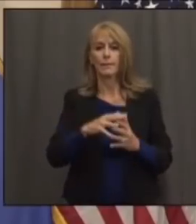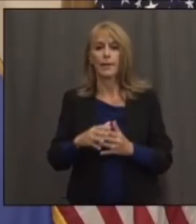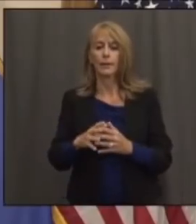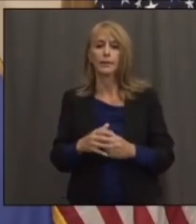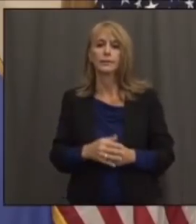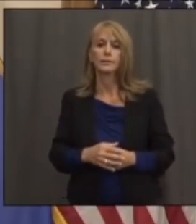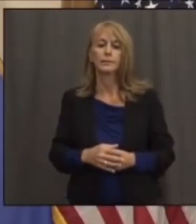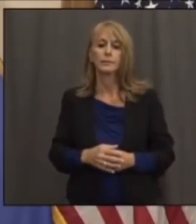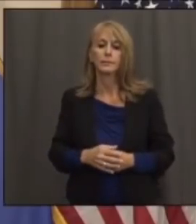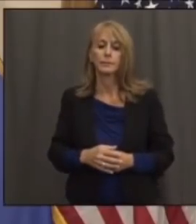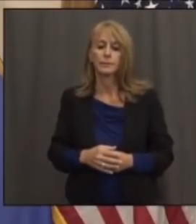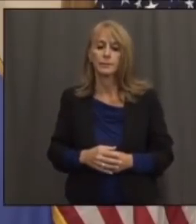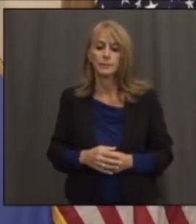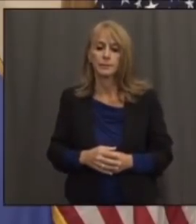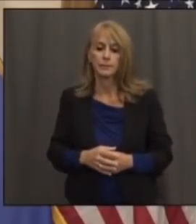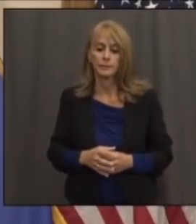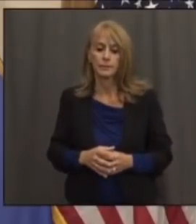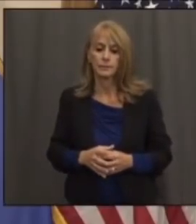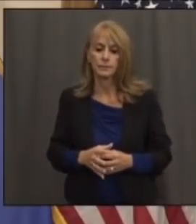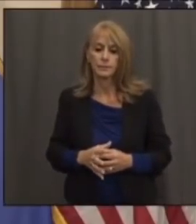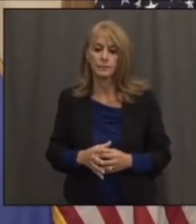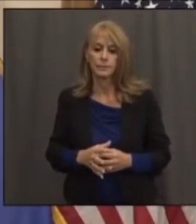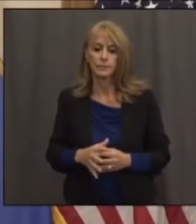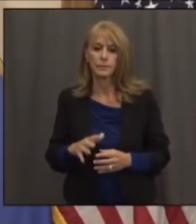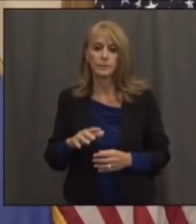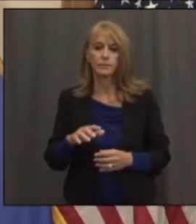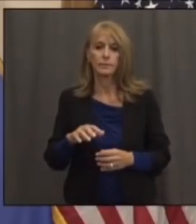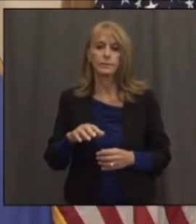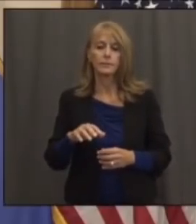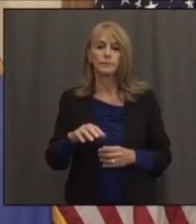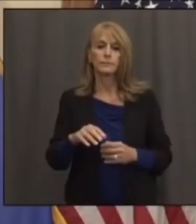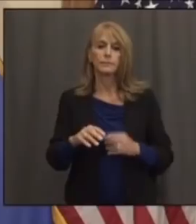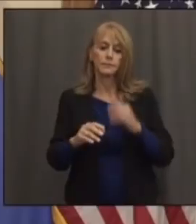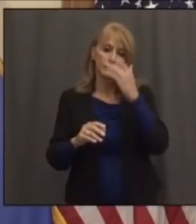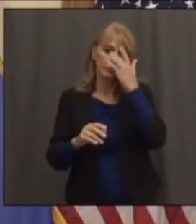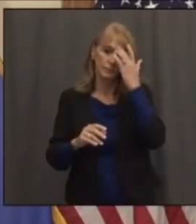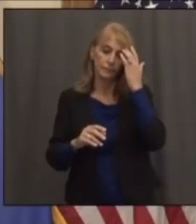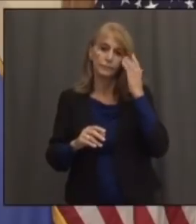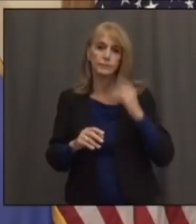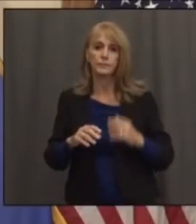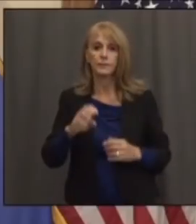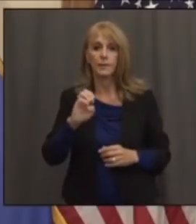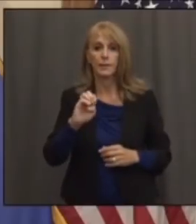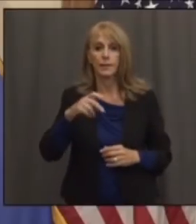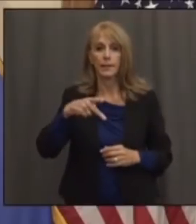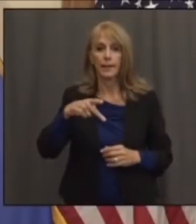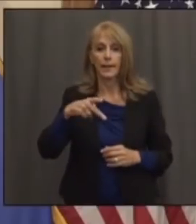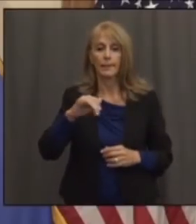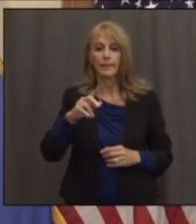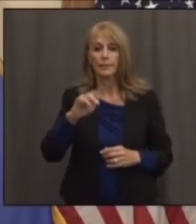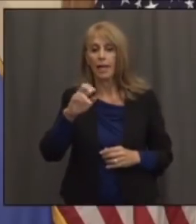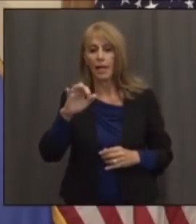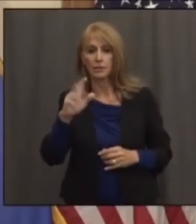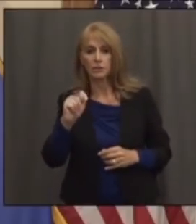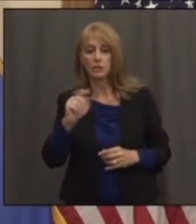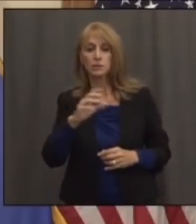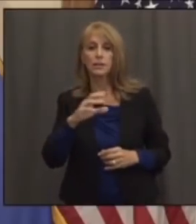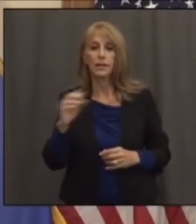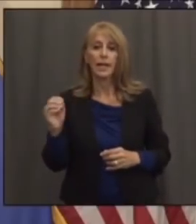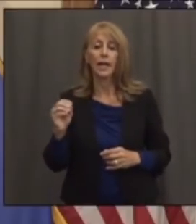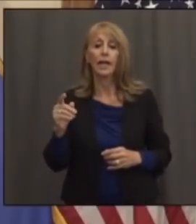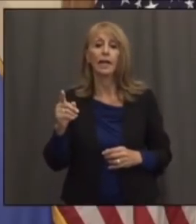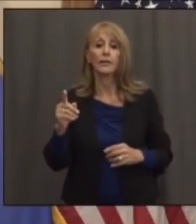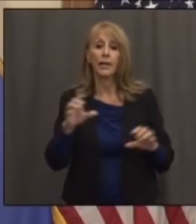Thanks, Max. I have a question for Dr. Gifford. You know, as an epidemiologist and the acting public health